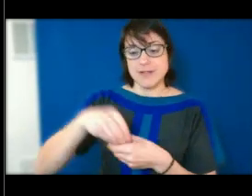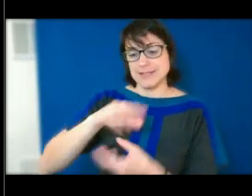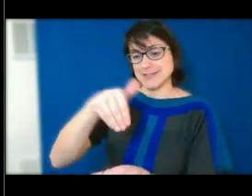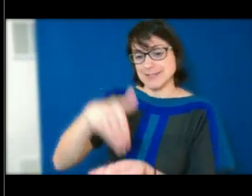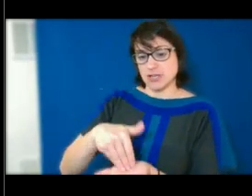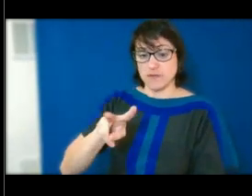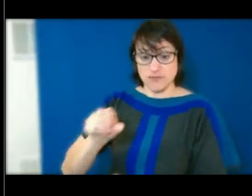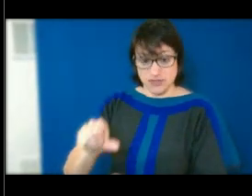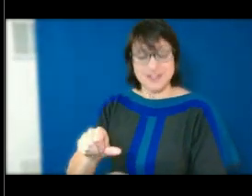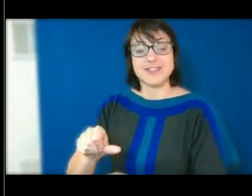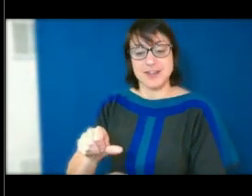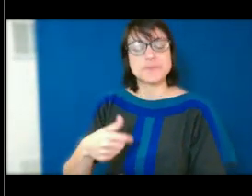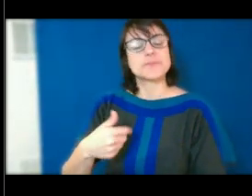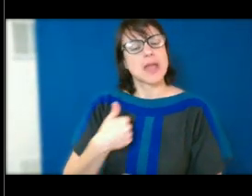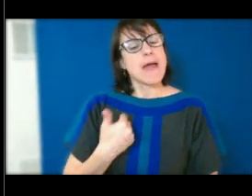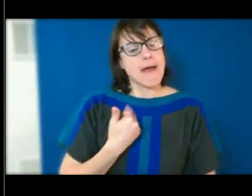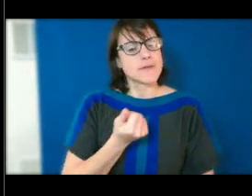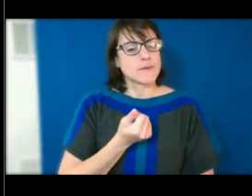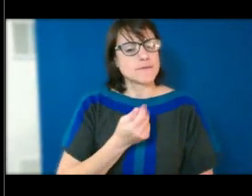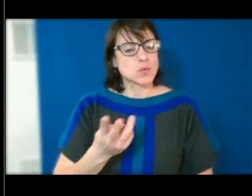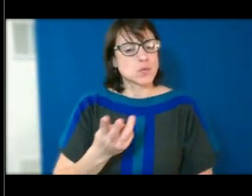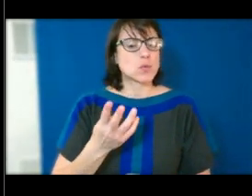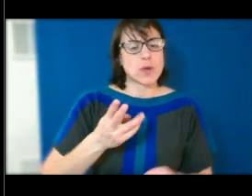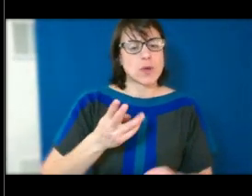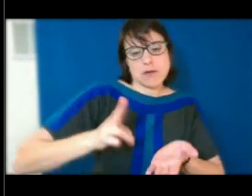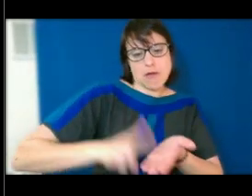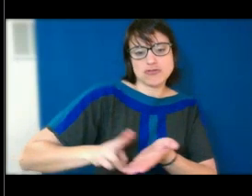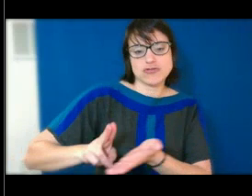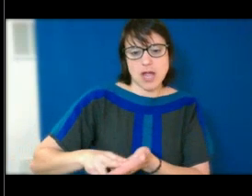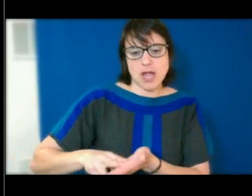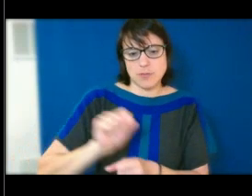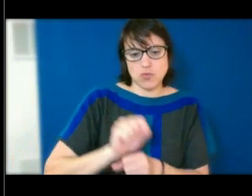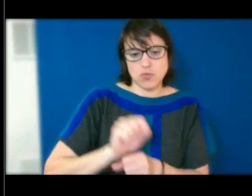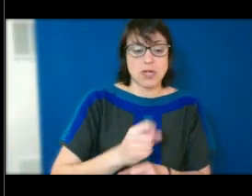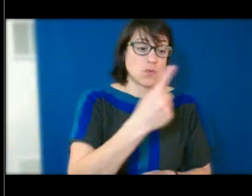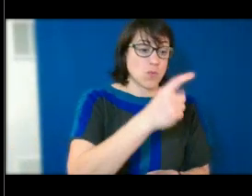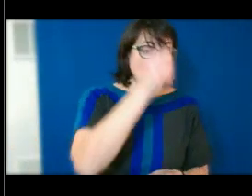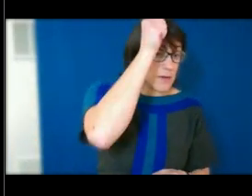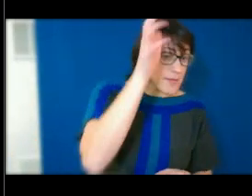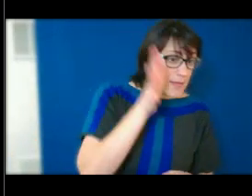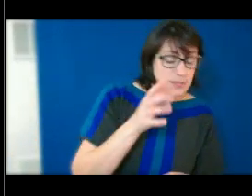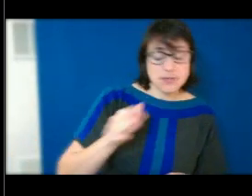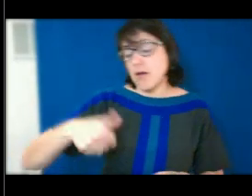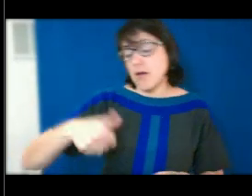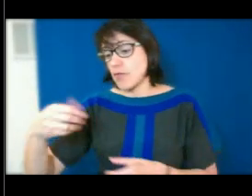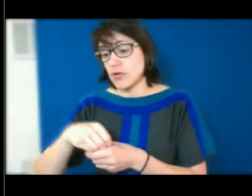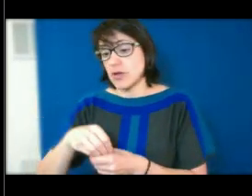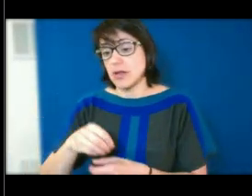of contract employees. One's in Alaska, one's in Colorado. Next, please.